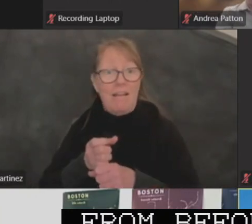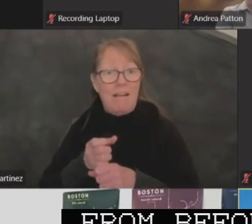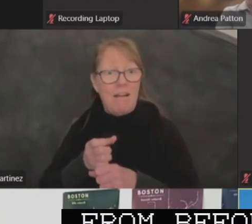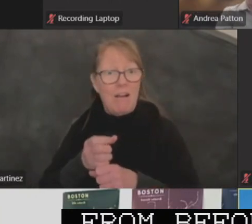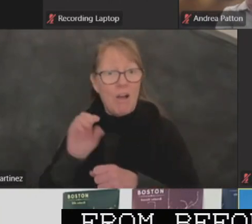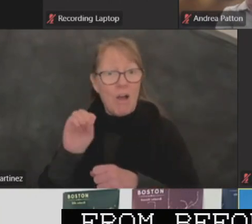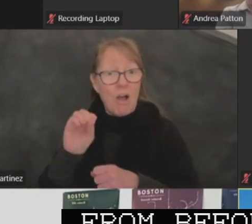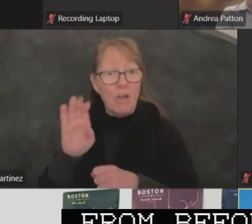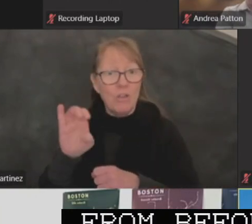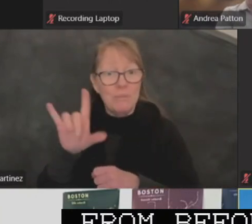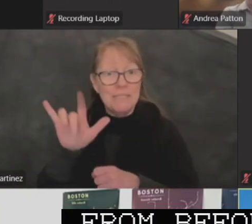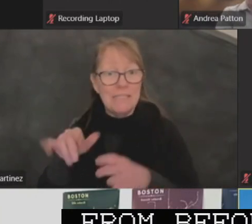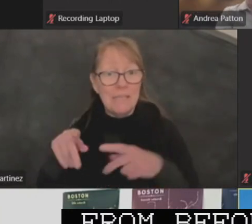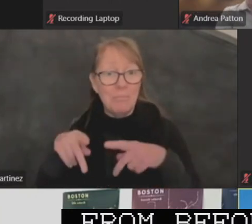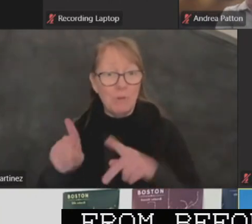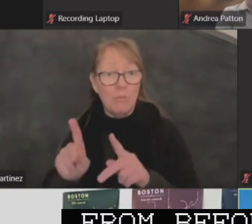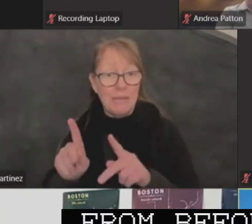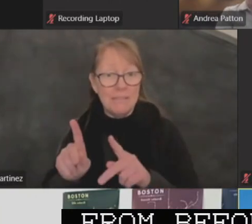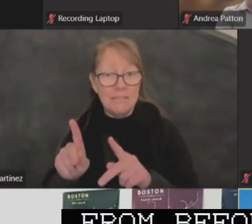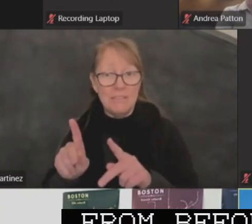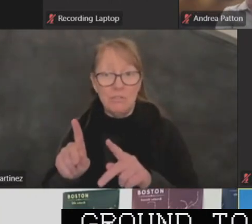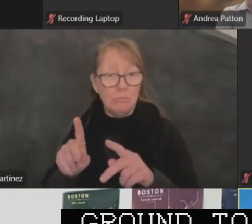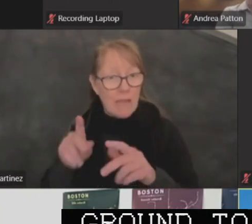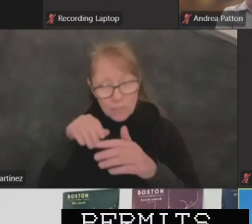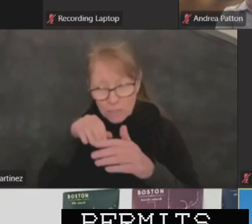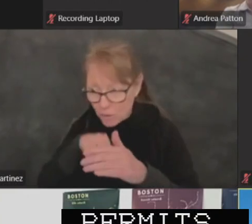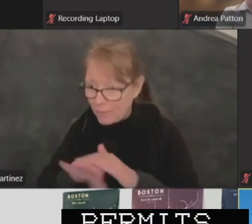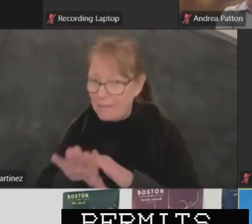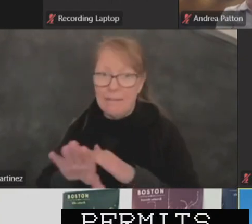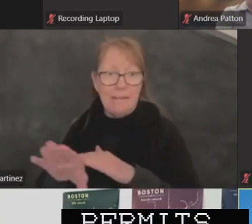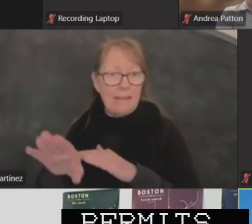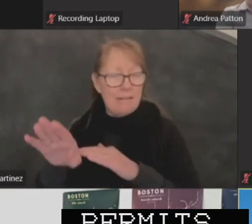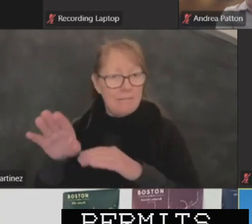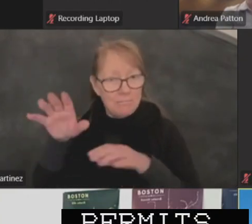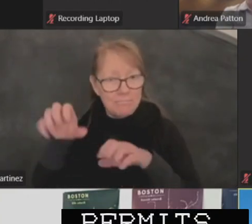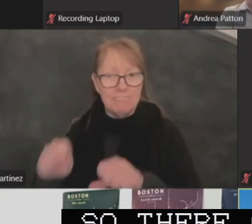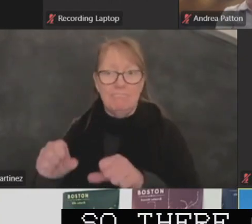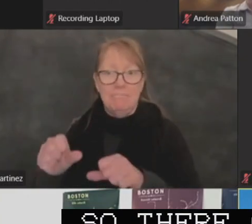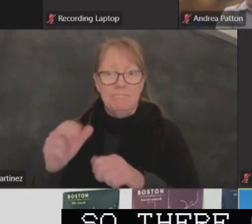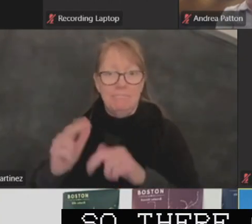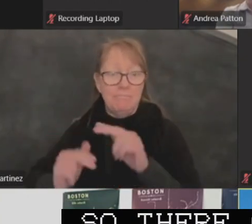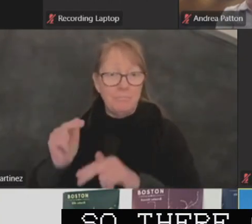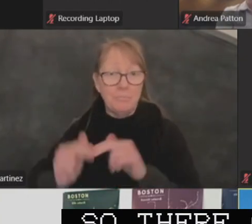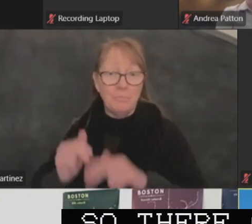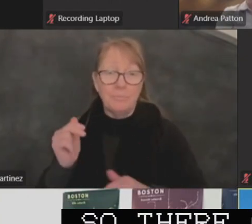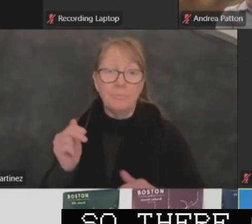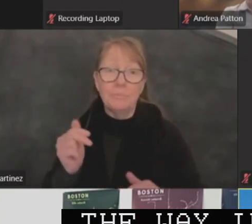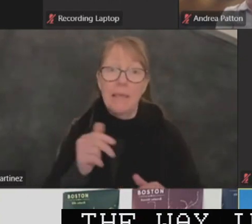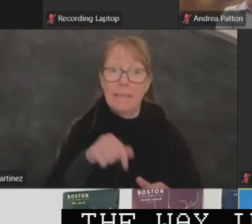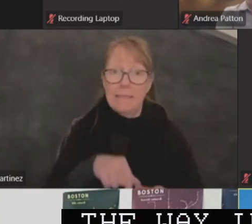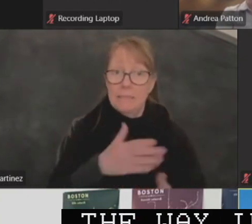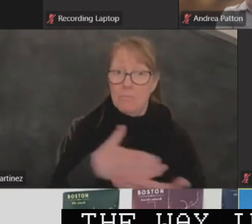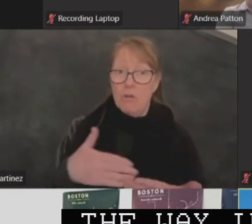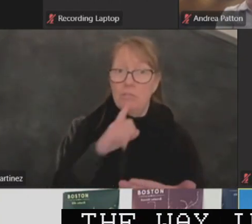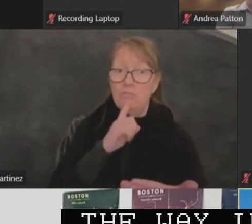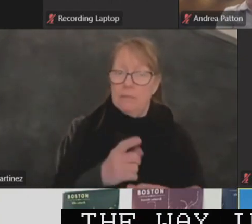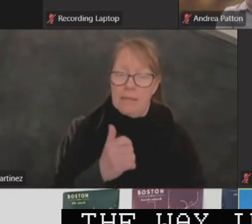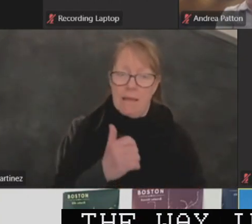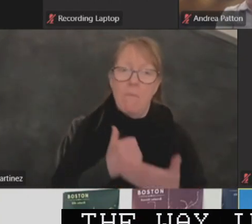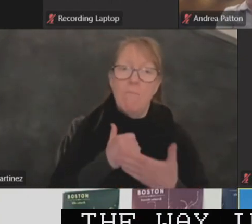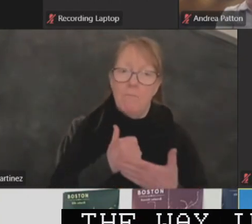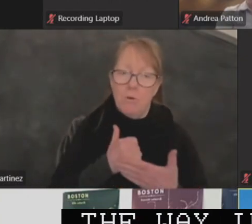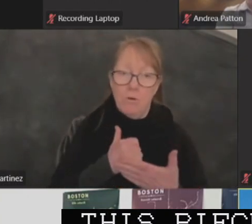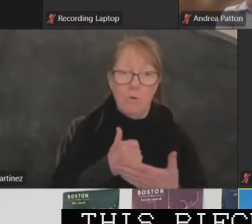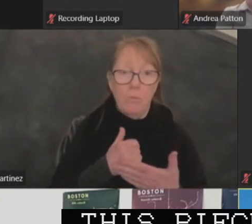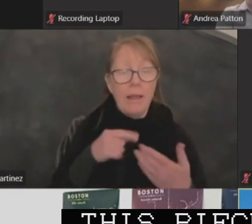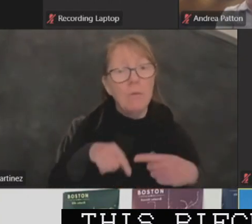there are many steps along the way in this process, and this piece is really helpful to get your input early on when developers are thinking about